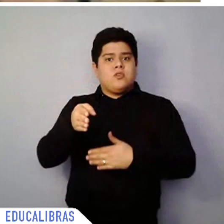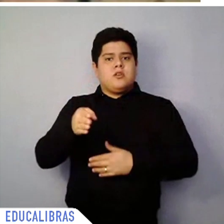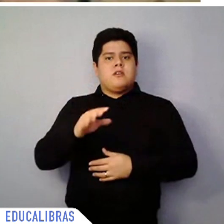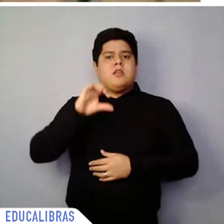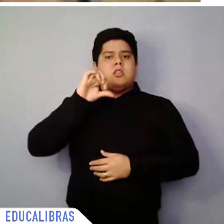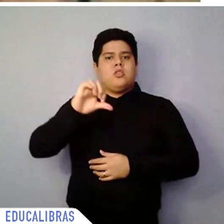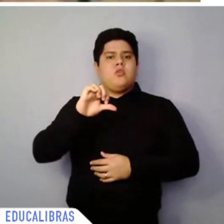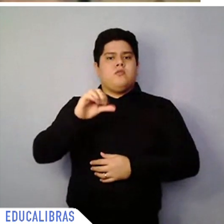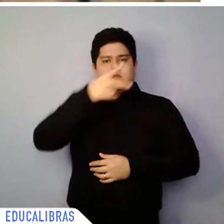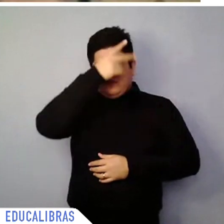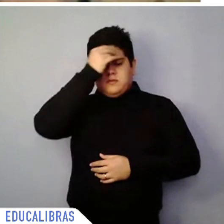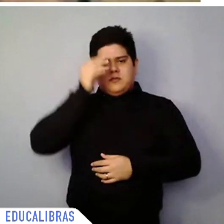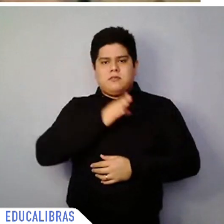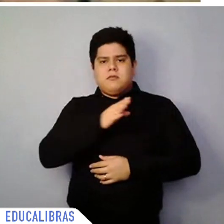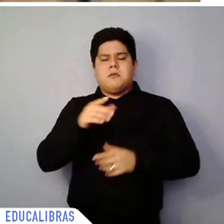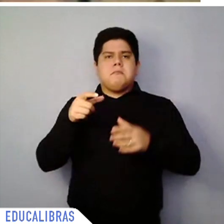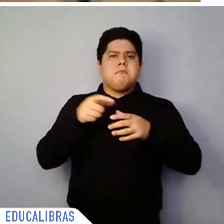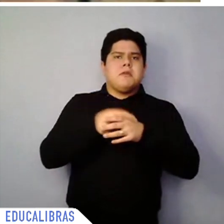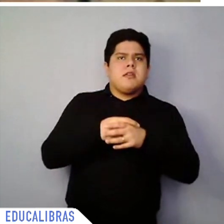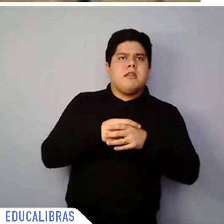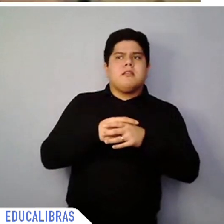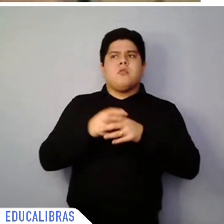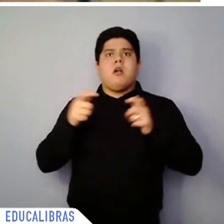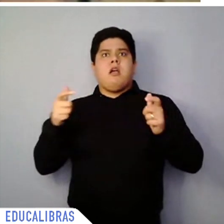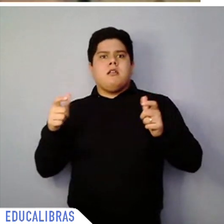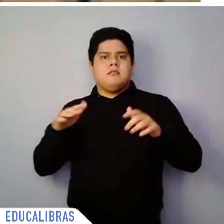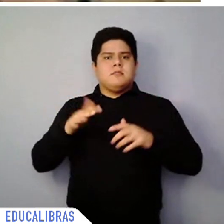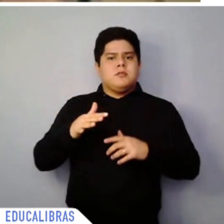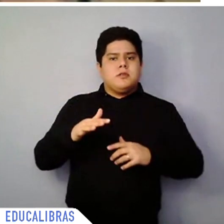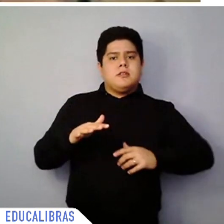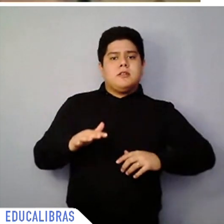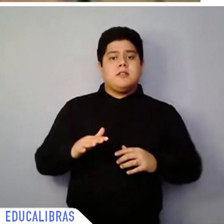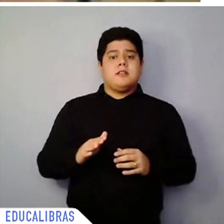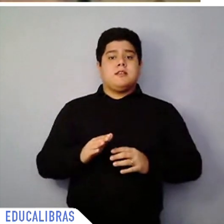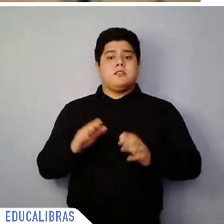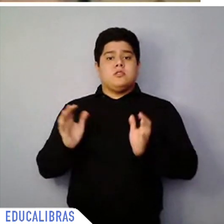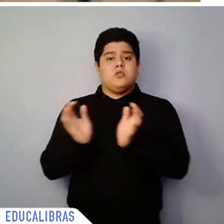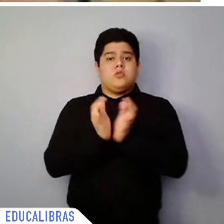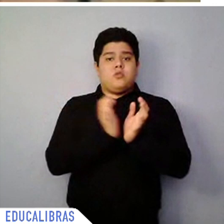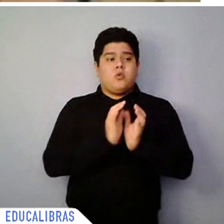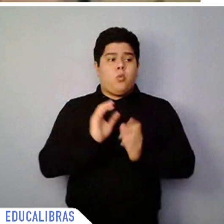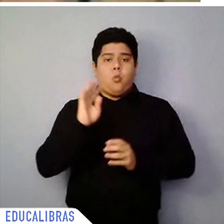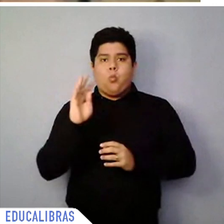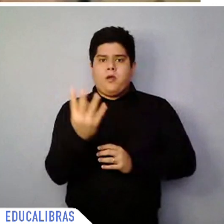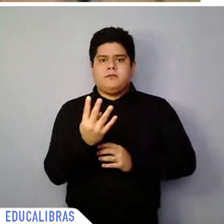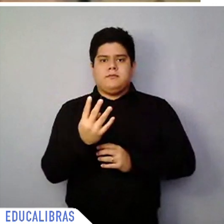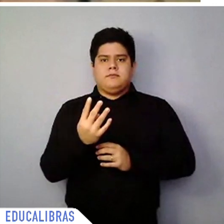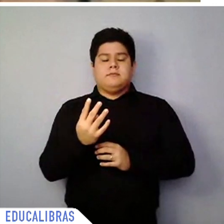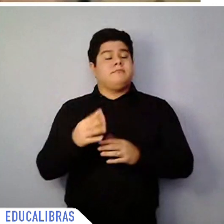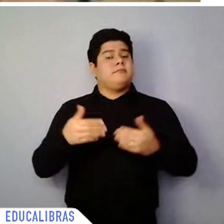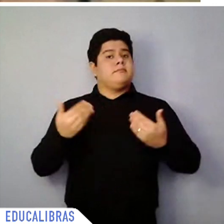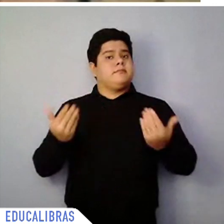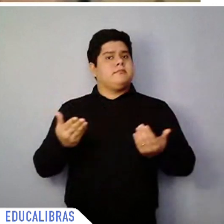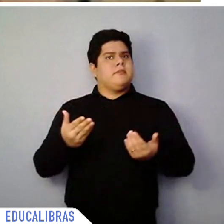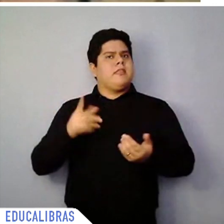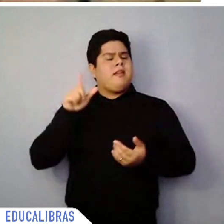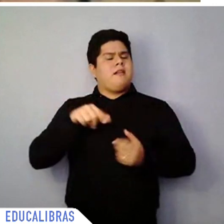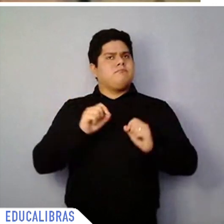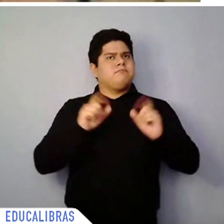even to input all the data in system, to feed system with everything that we are